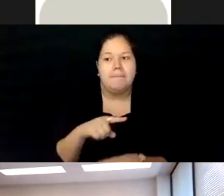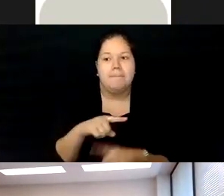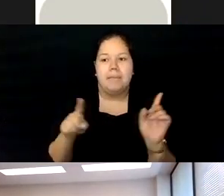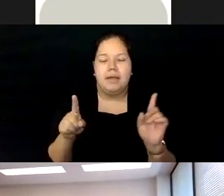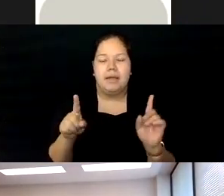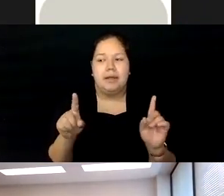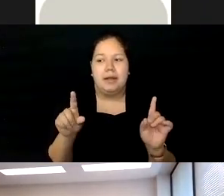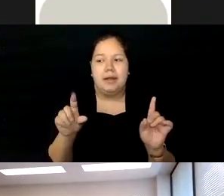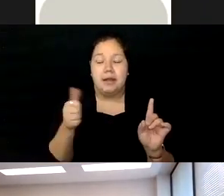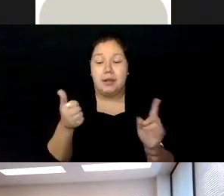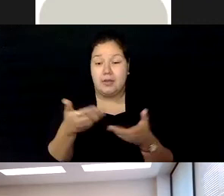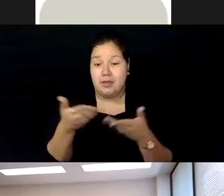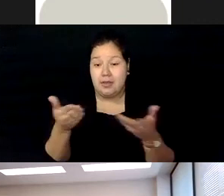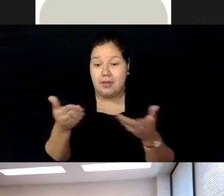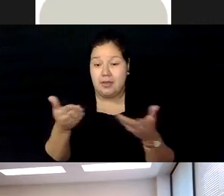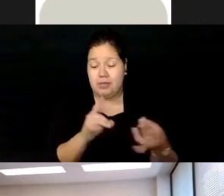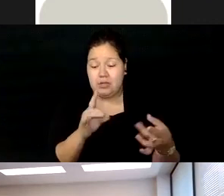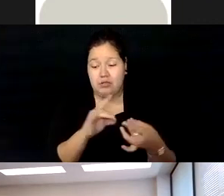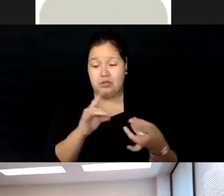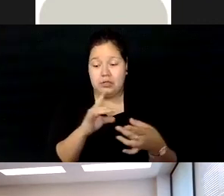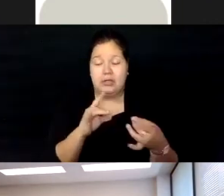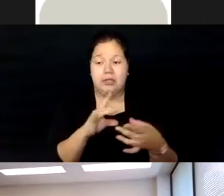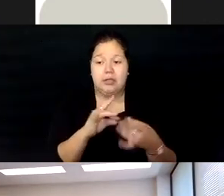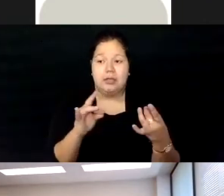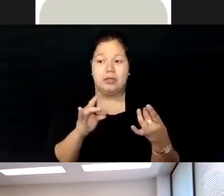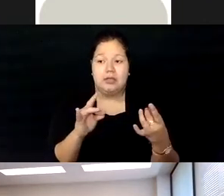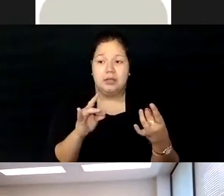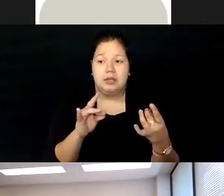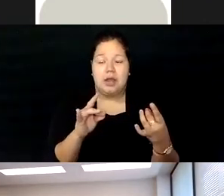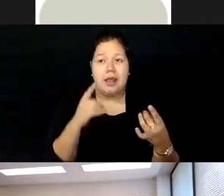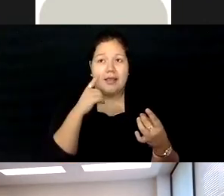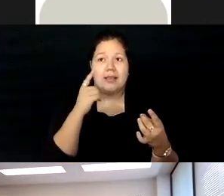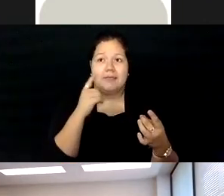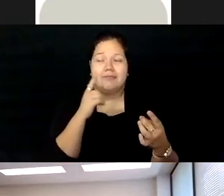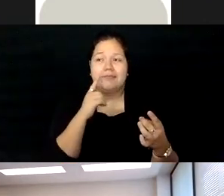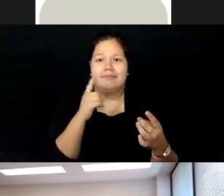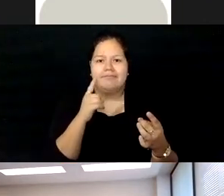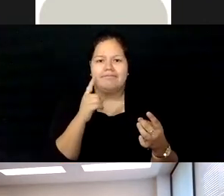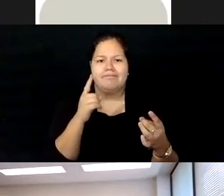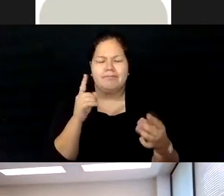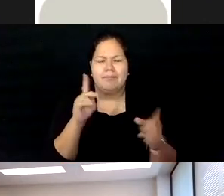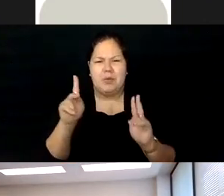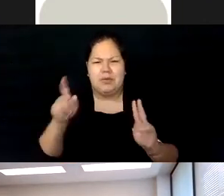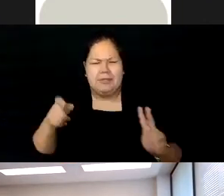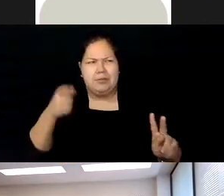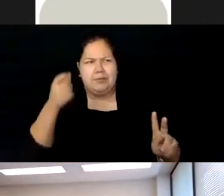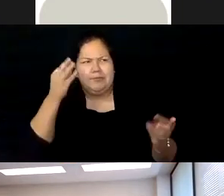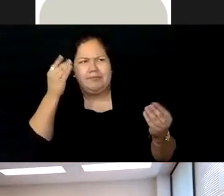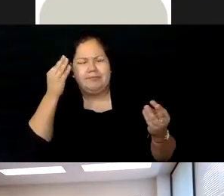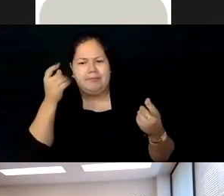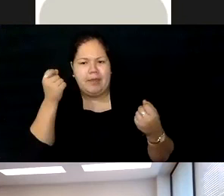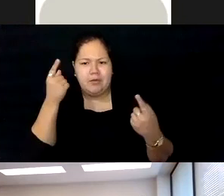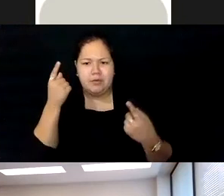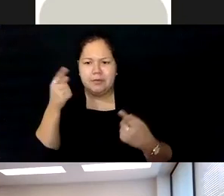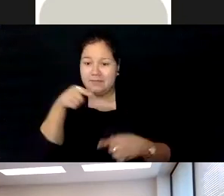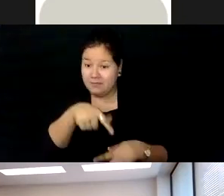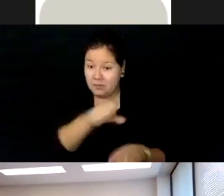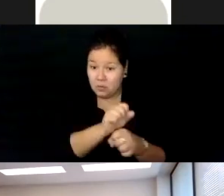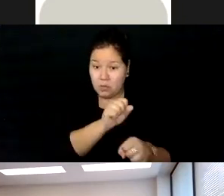another thing that you had mentioned that is, I think that folks need to consider is that this work isn't